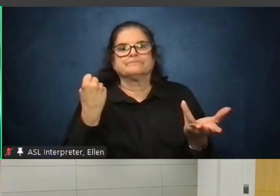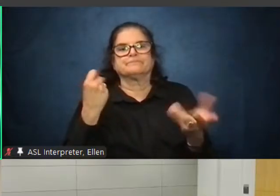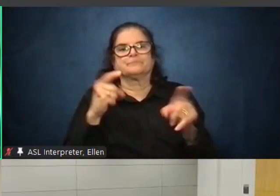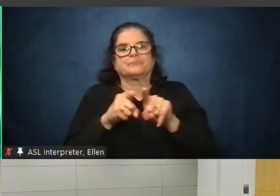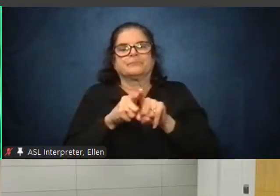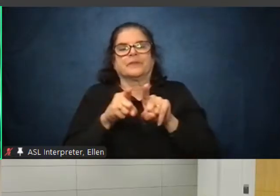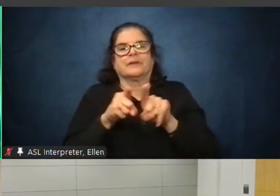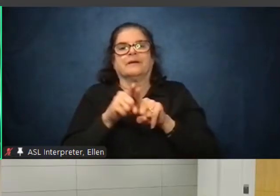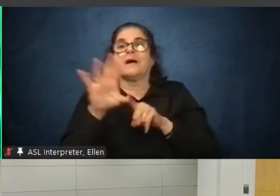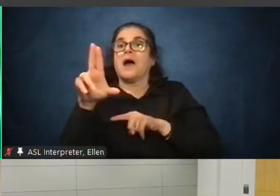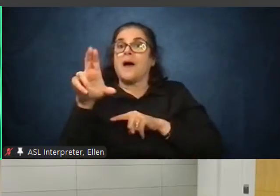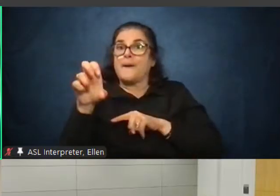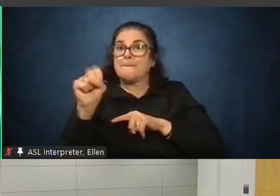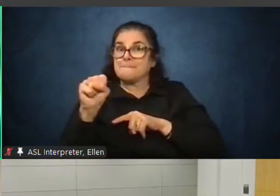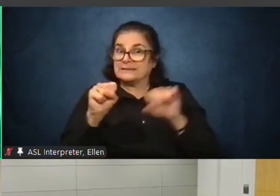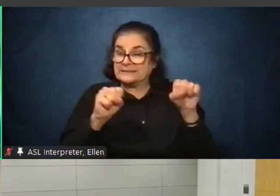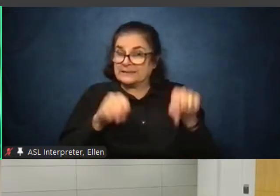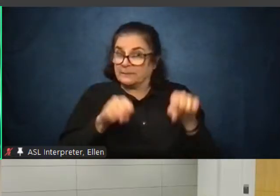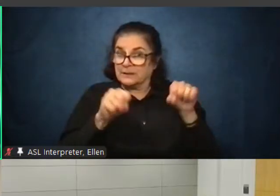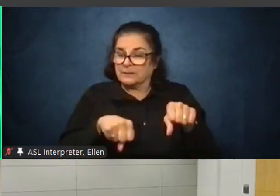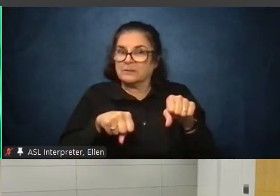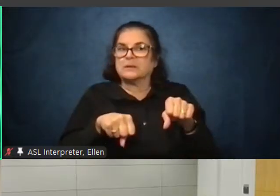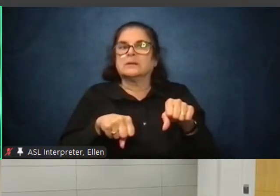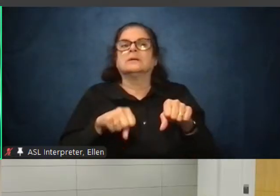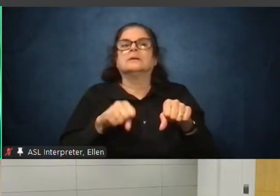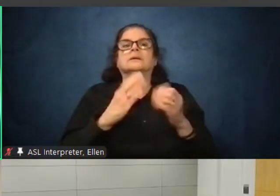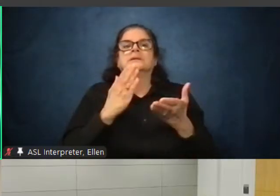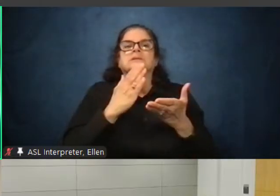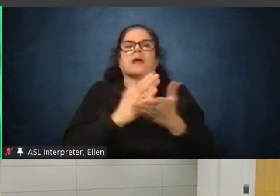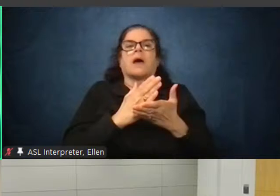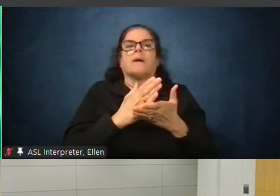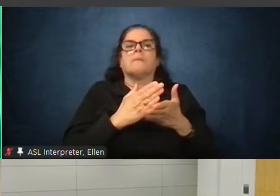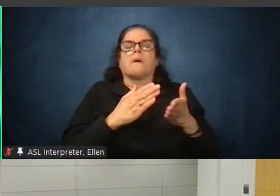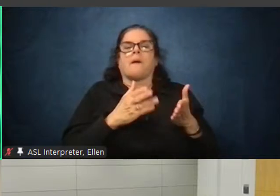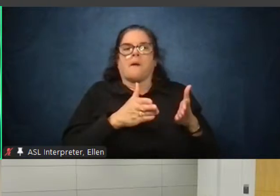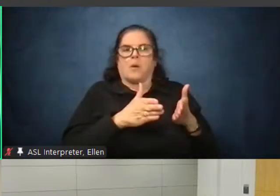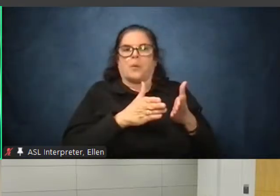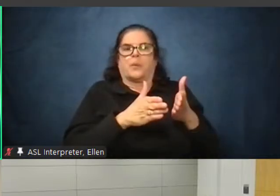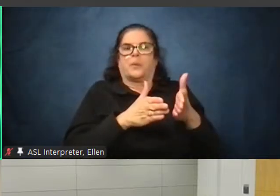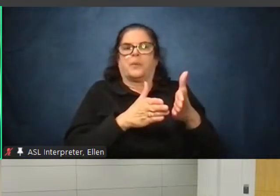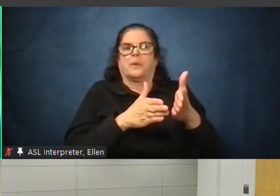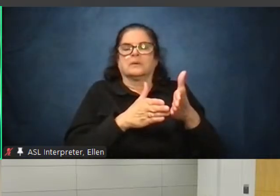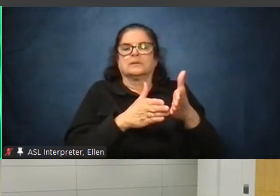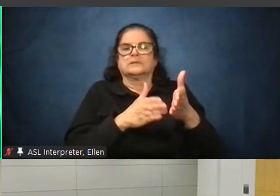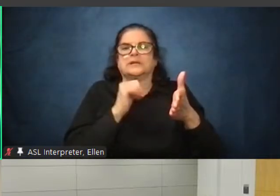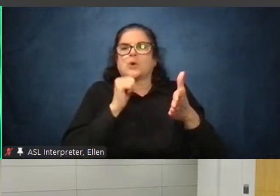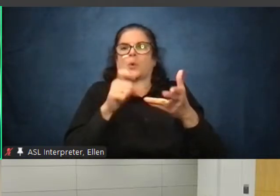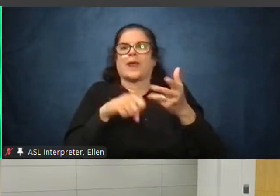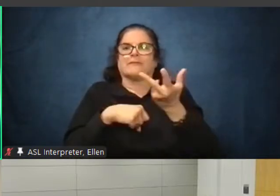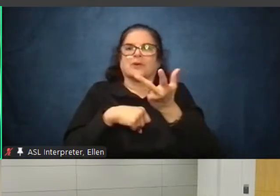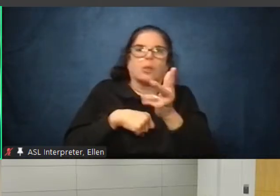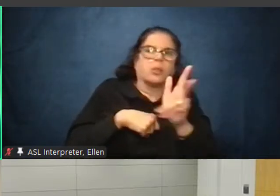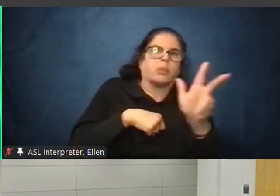from a bus capability, having the buses stop in lane provides better service, so they're not having to pull in and out of traffic.